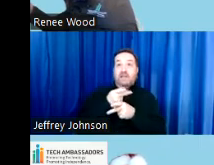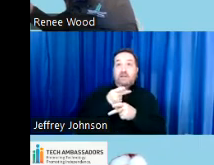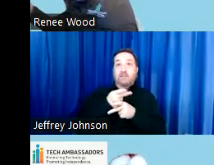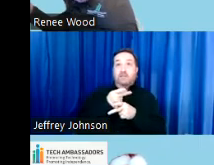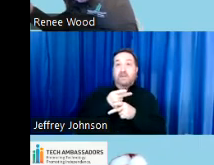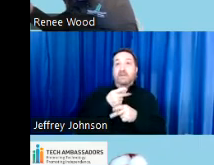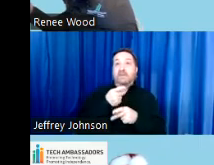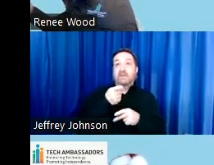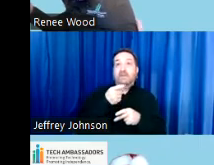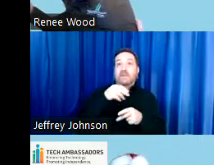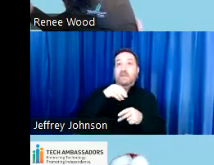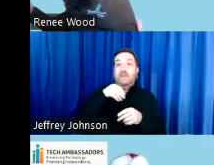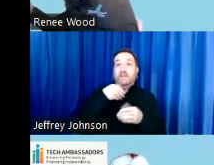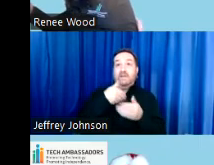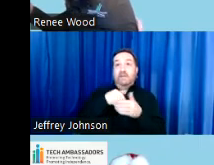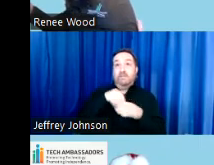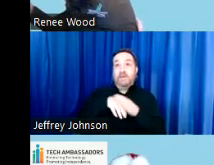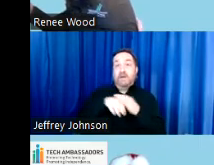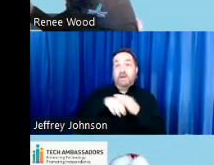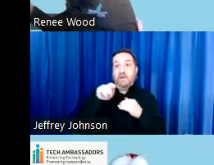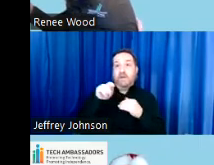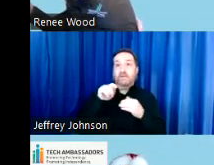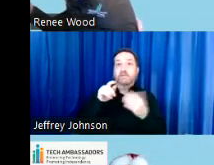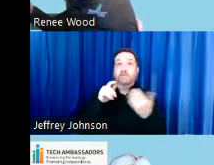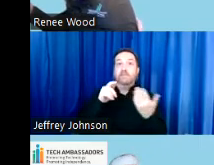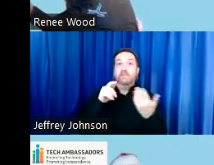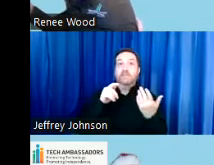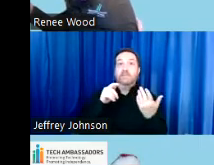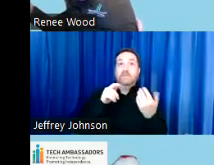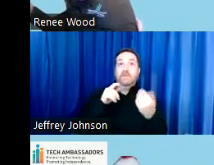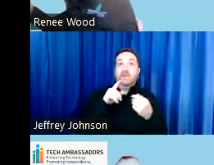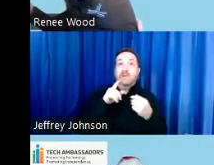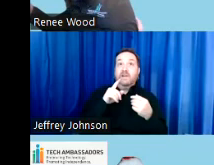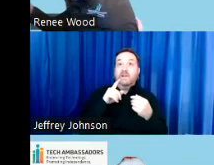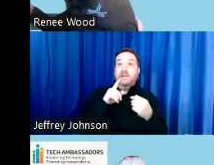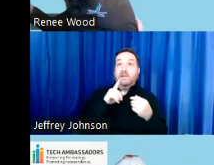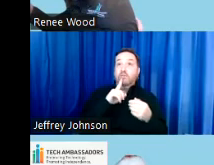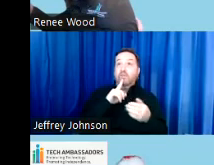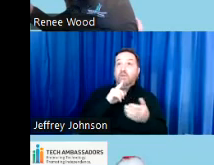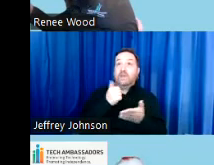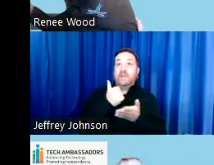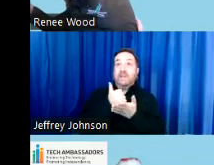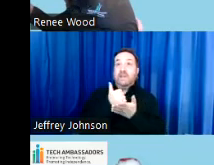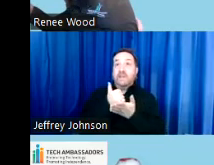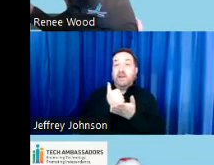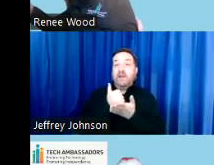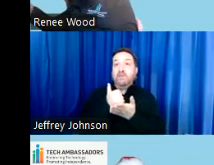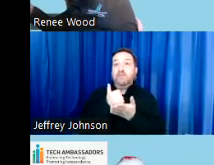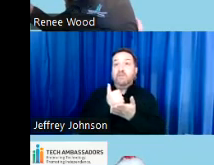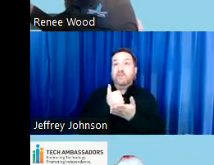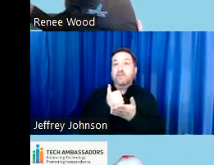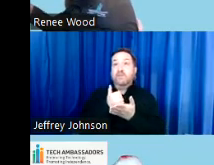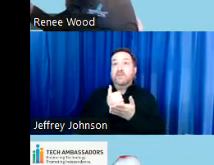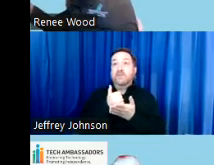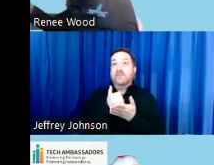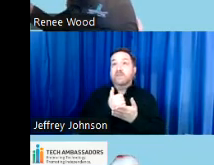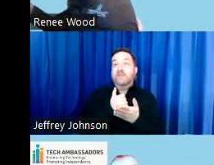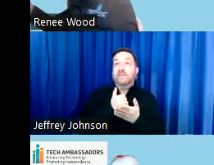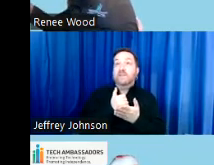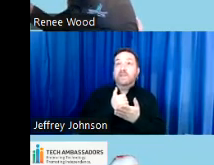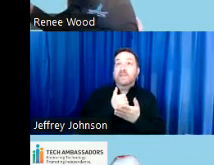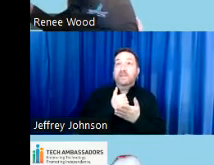by my bed because it really does help your ability